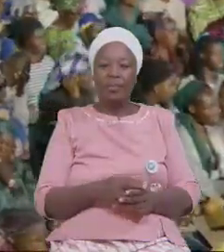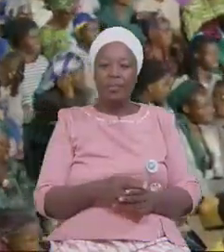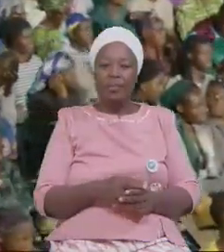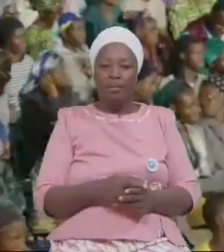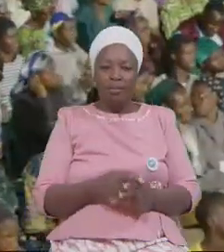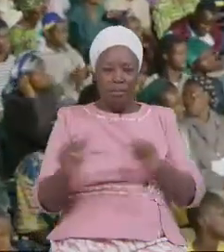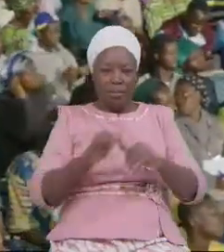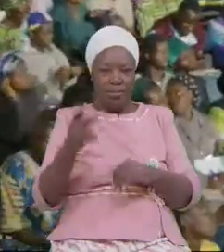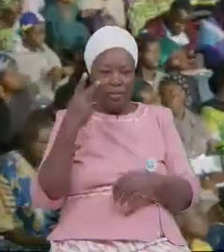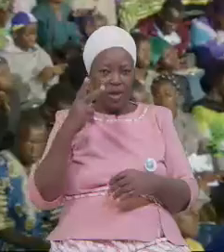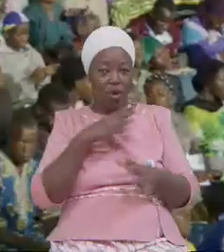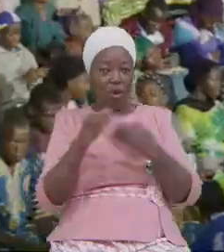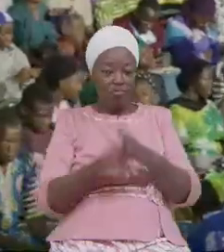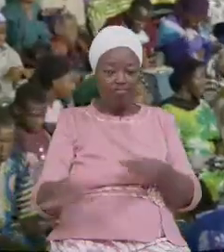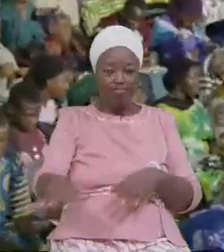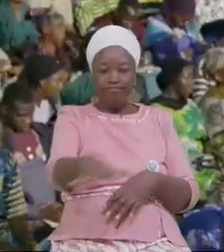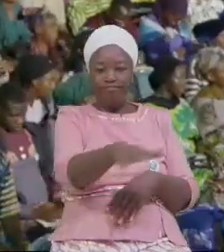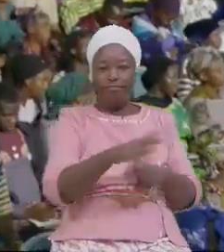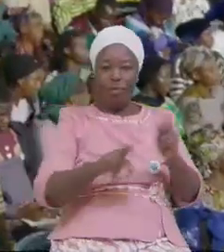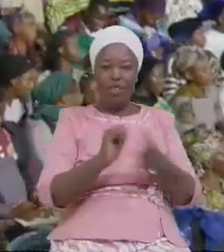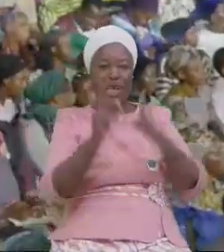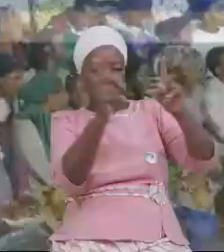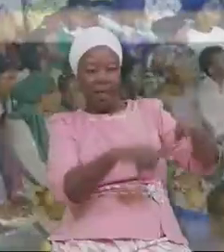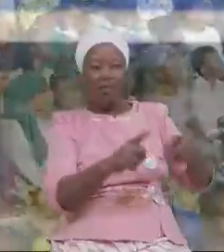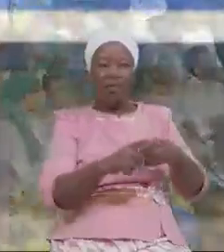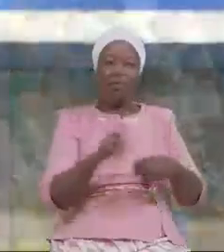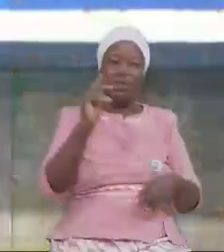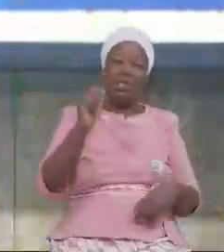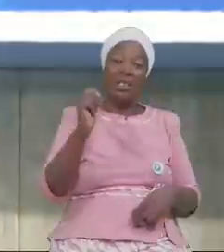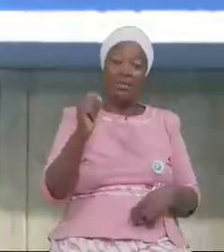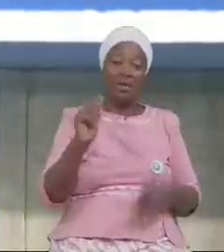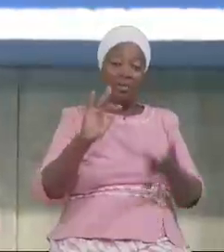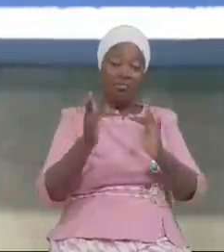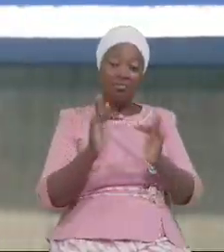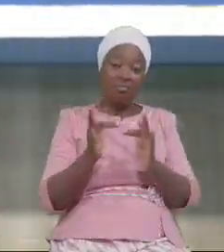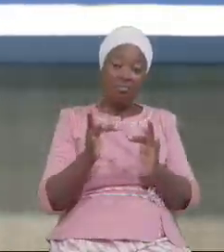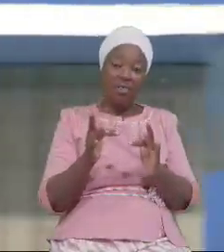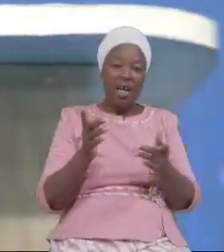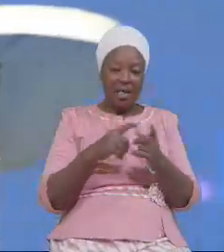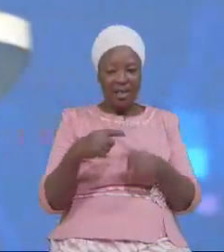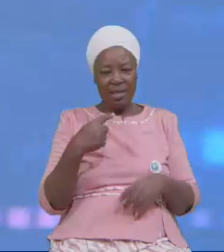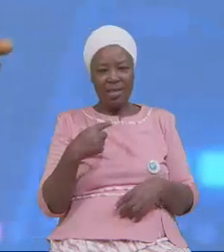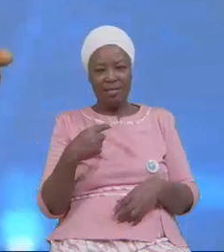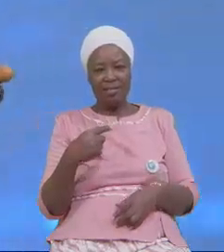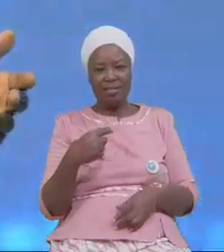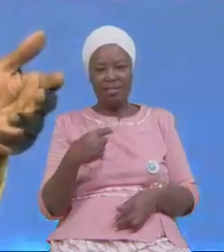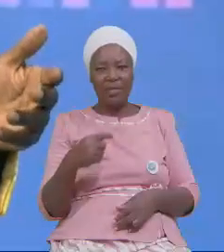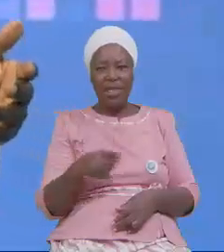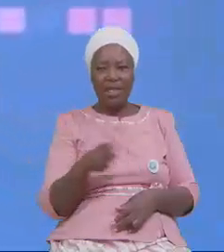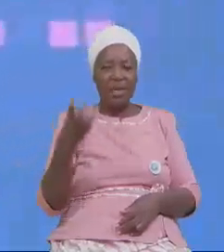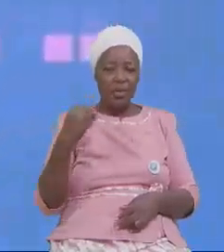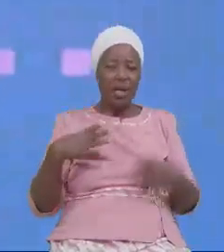Did you see all those people that came to testify online and they say they were healed